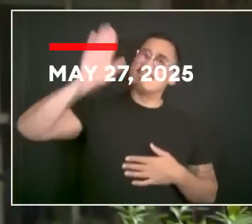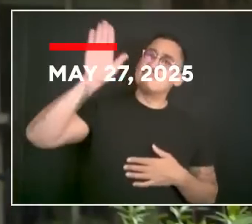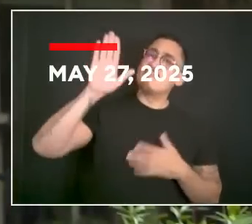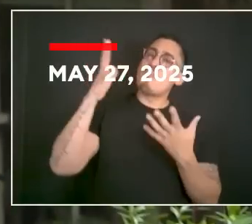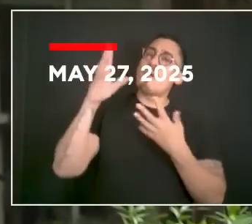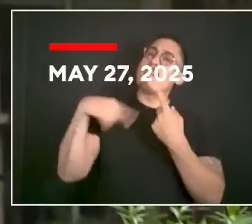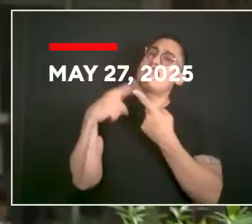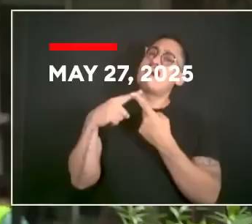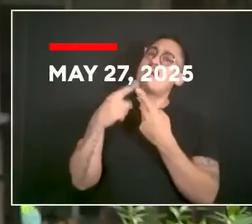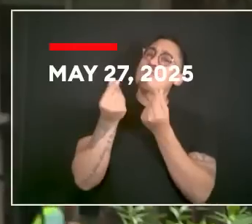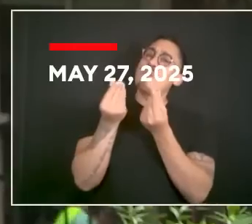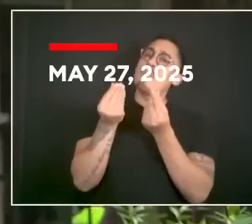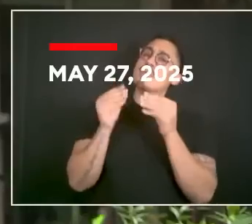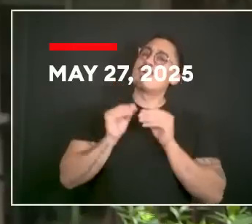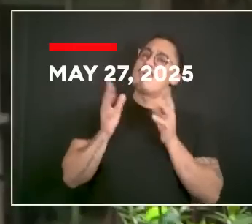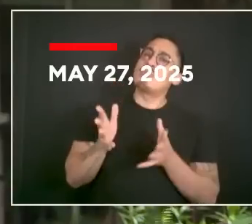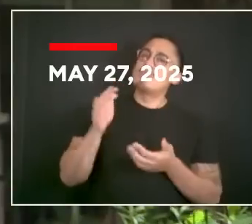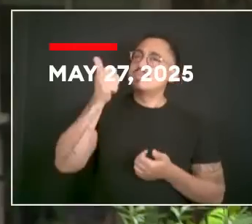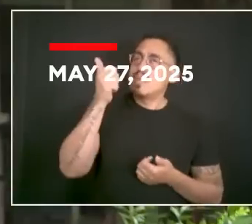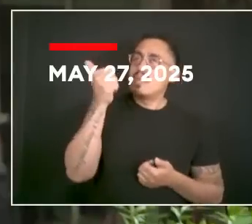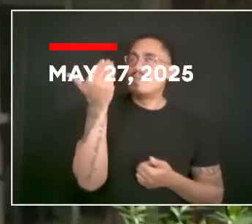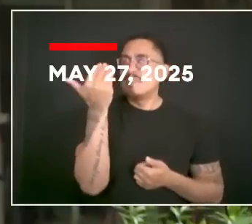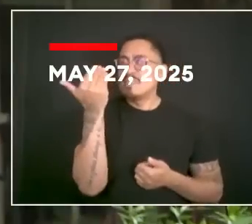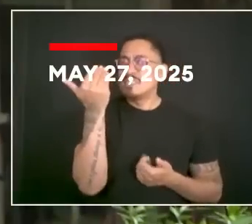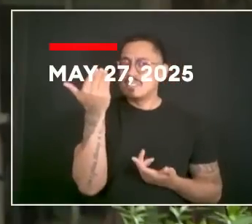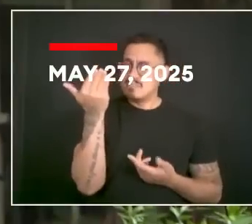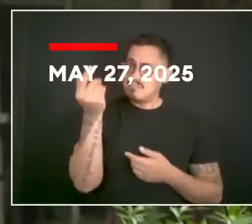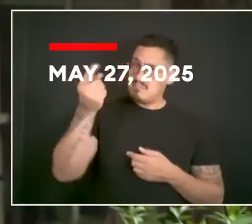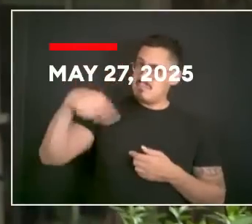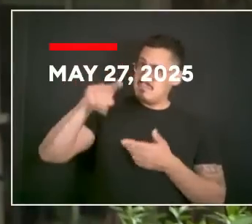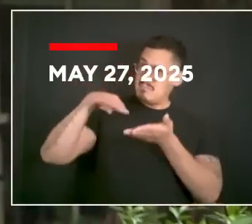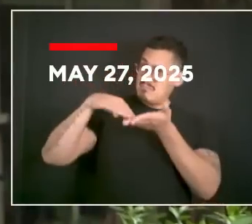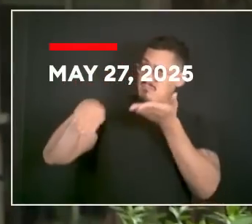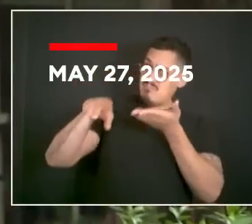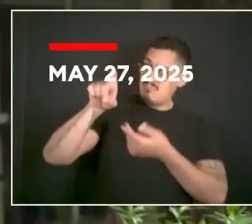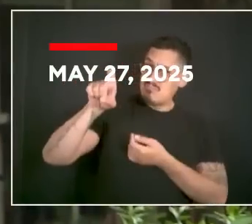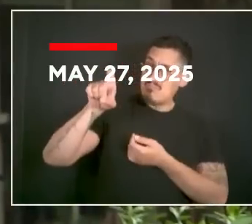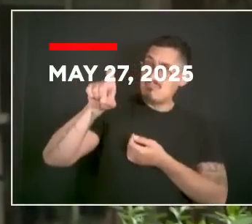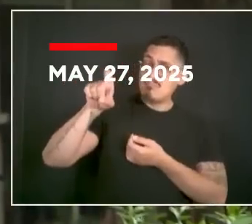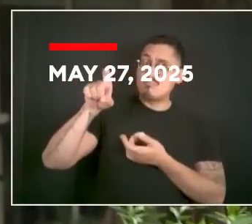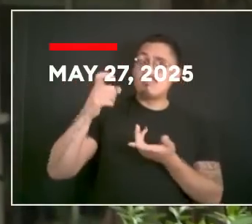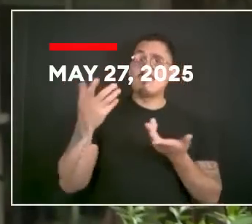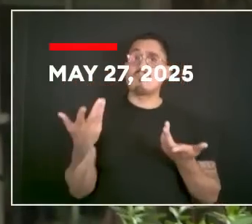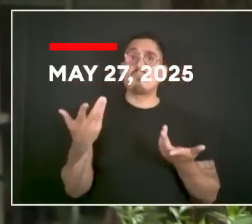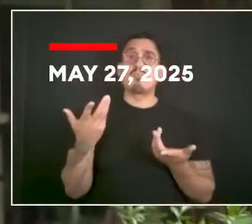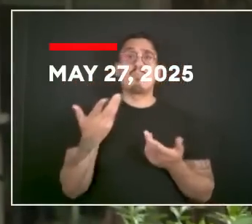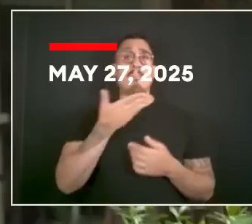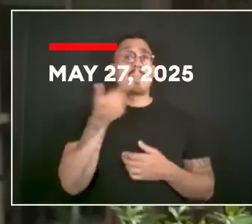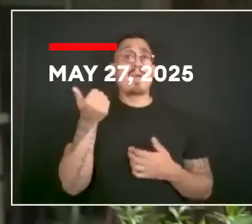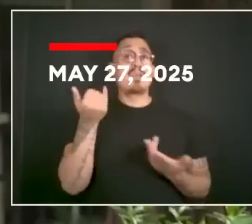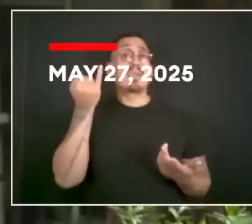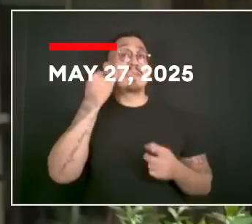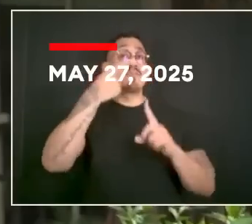What do you say to them? They should not have to have that slight modification. Or better yet, if they're saying rent freeze, how